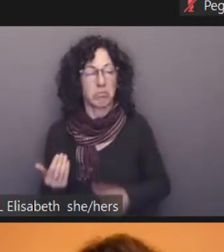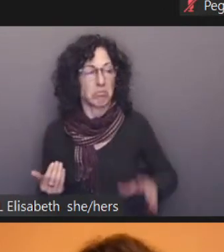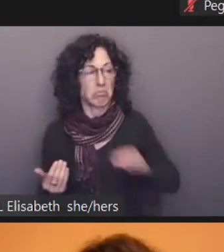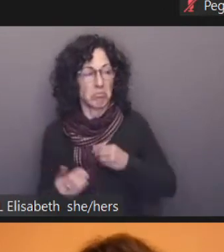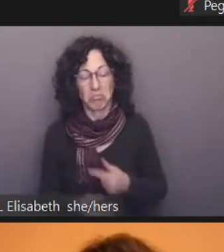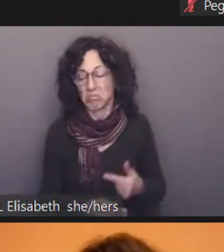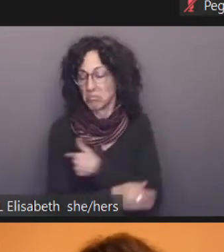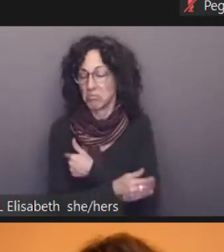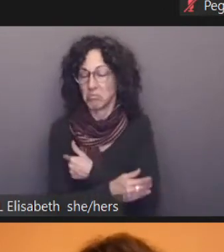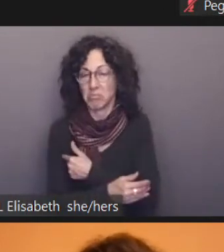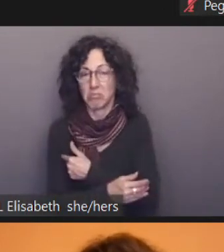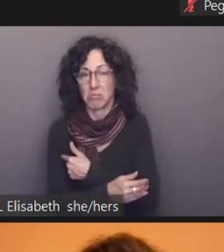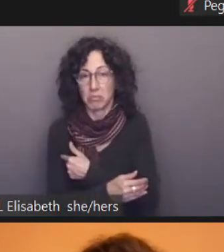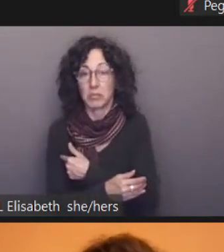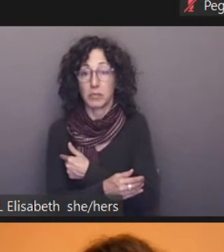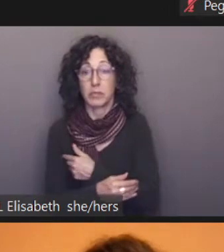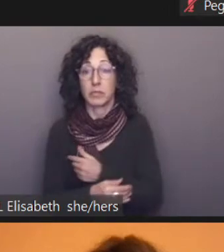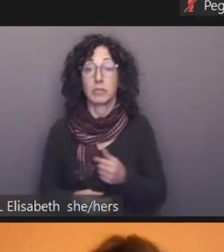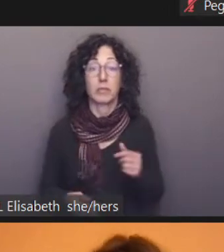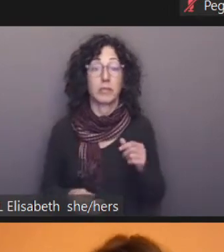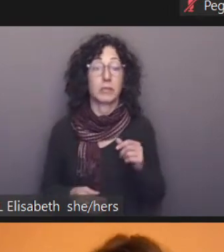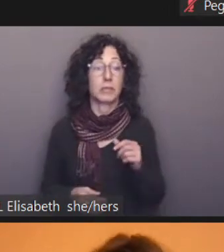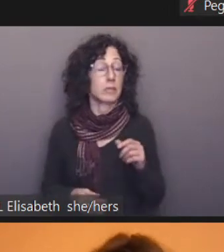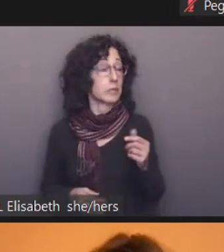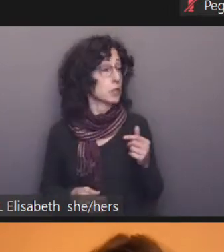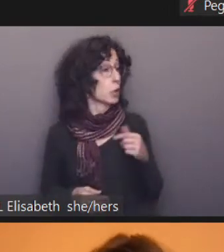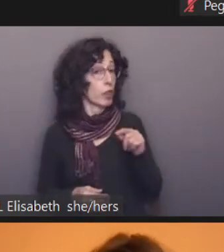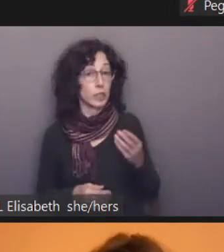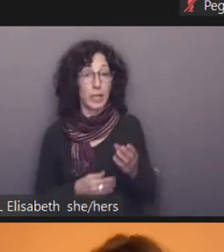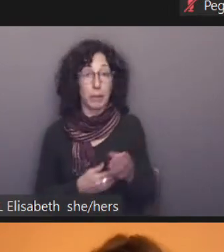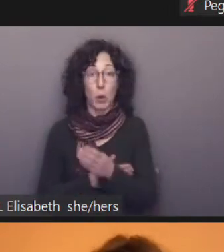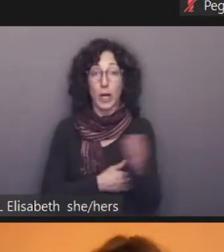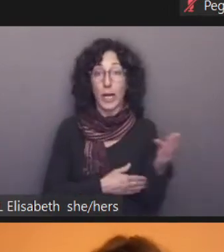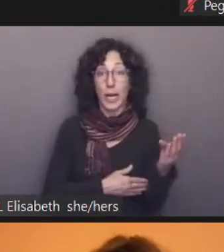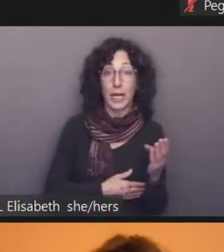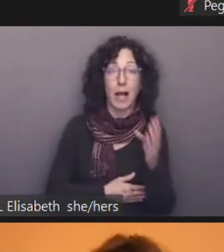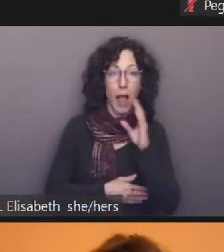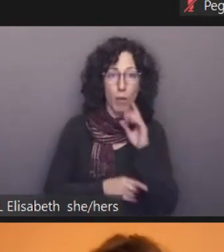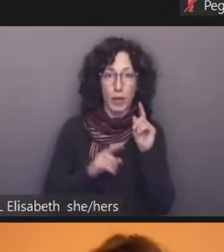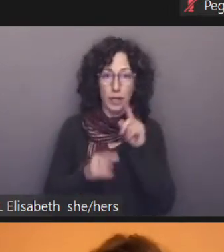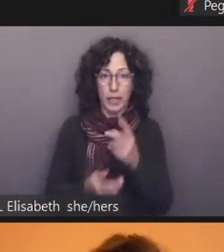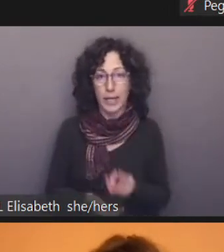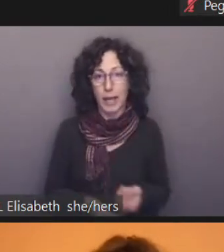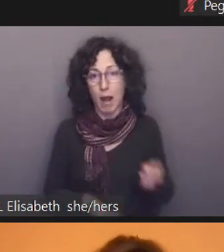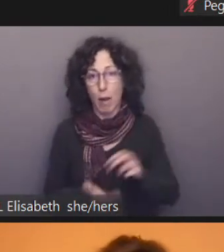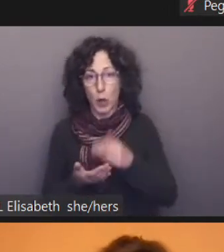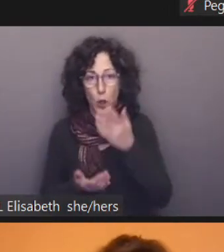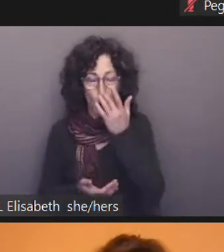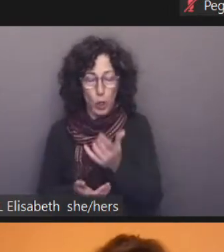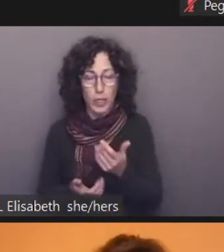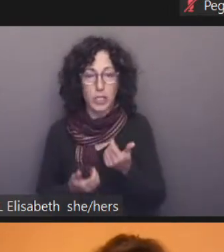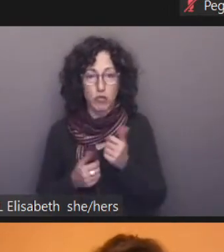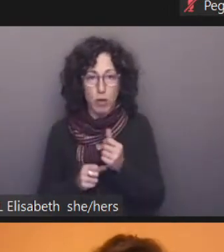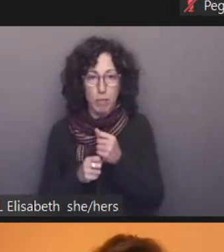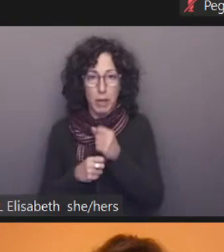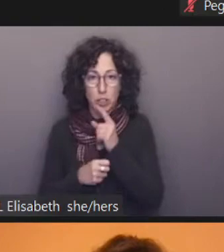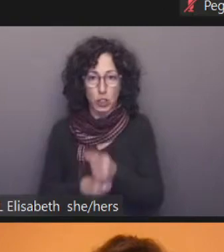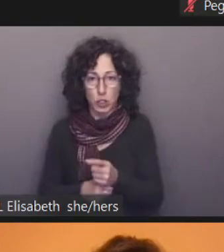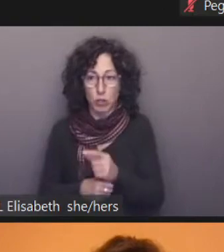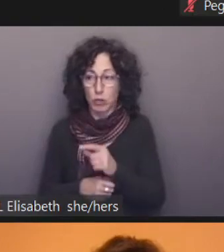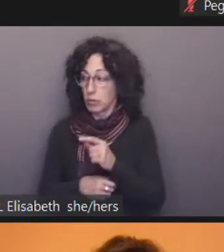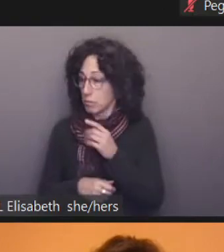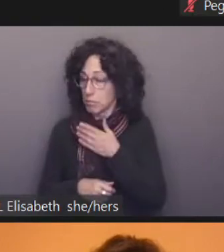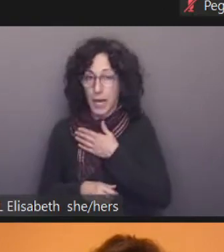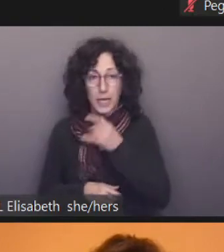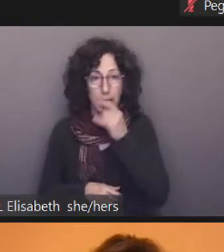up before, but like the rest of you, Thursday morning, I'm going to be up early trying to make sure that they get a vaccine.